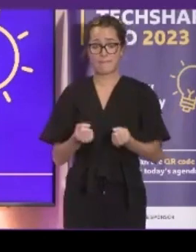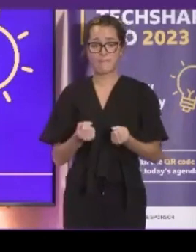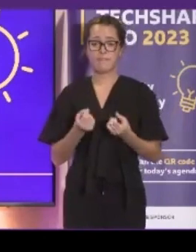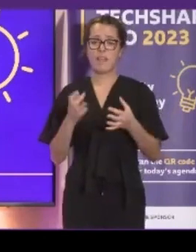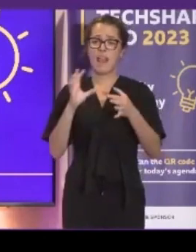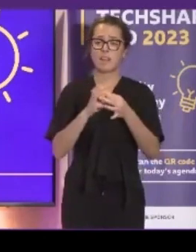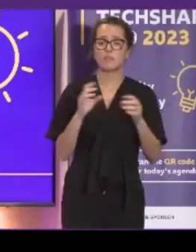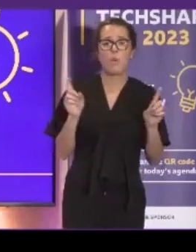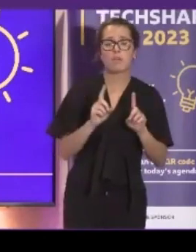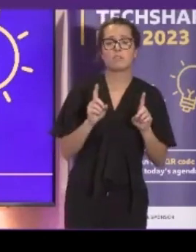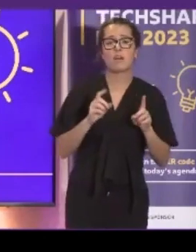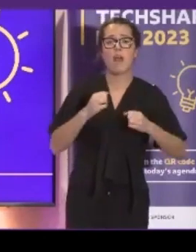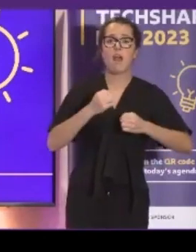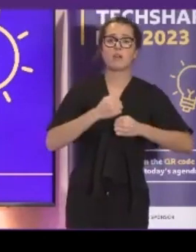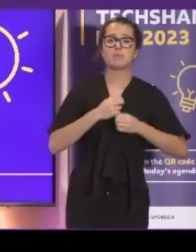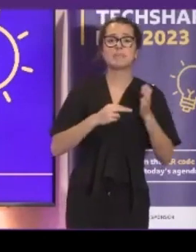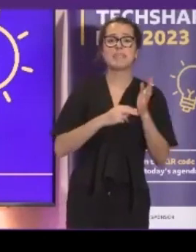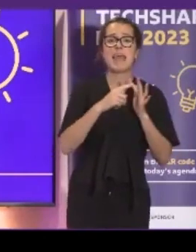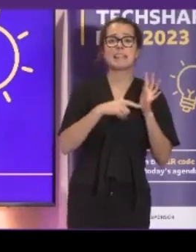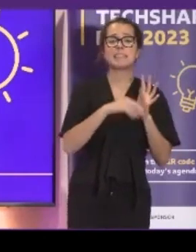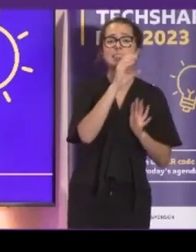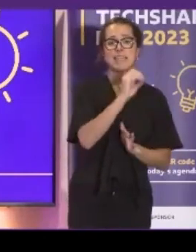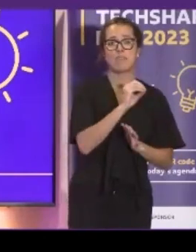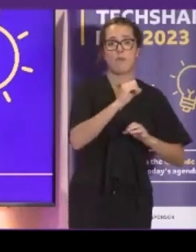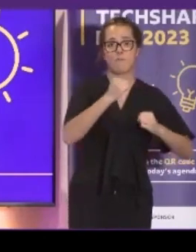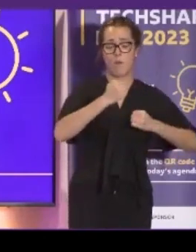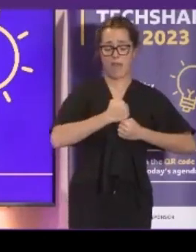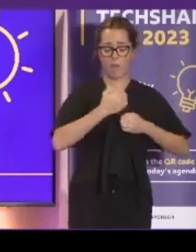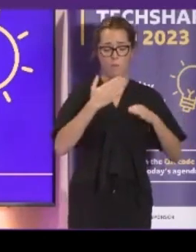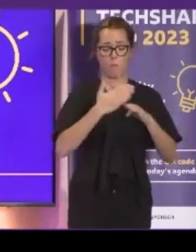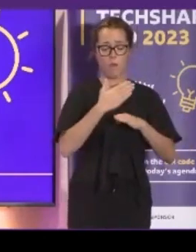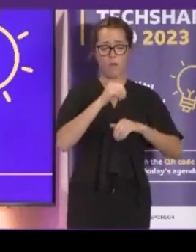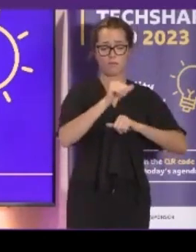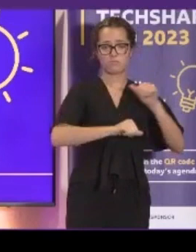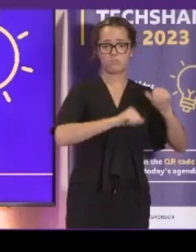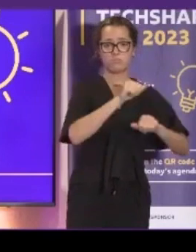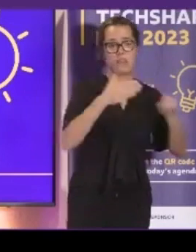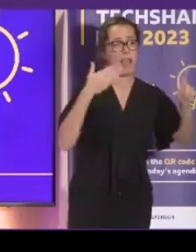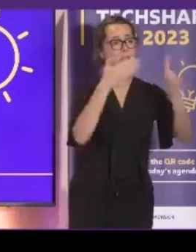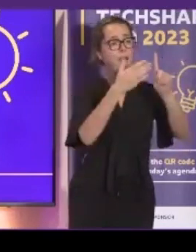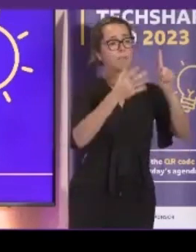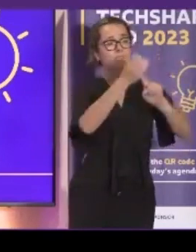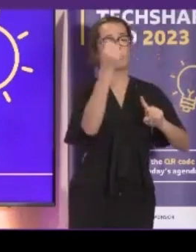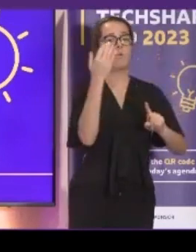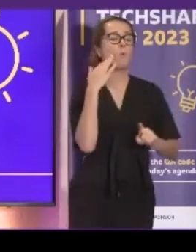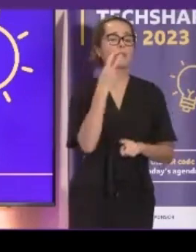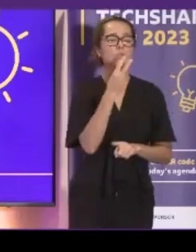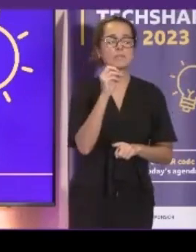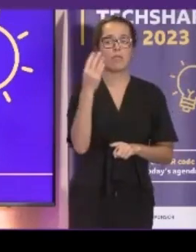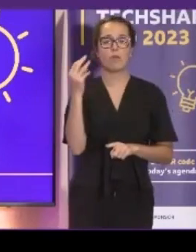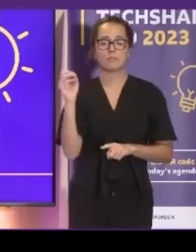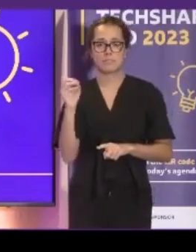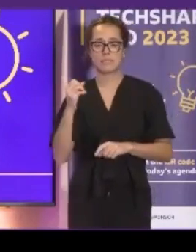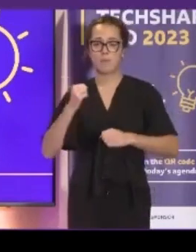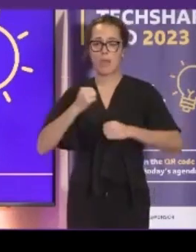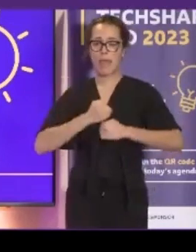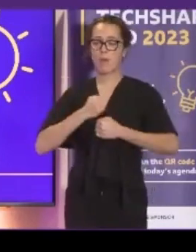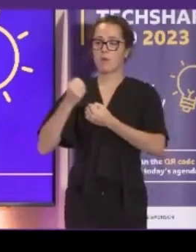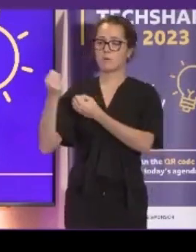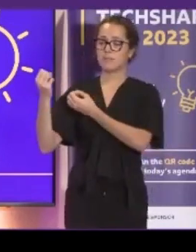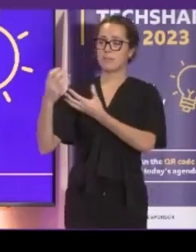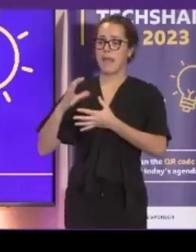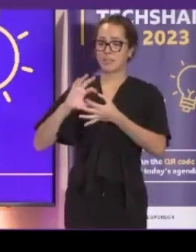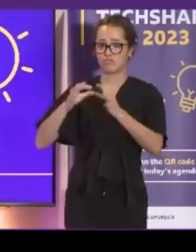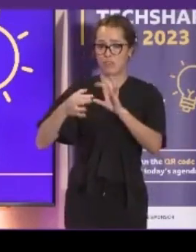like us wanting to be net zero within our own operations till 2030, and also within our supply chain. But there are